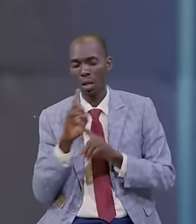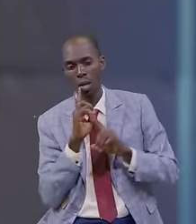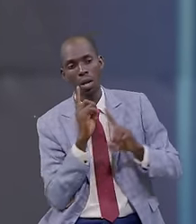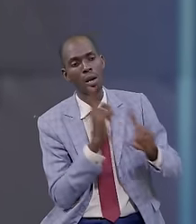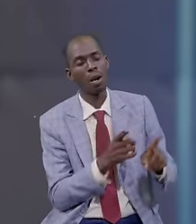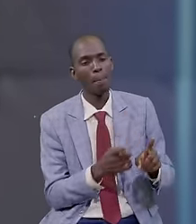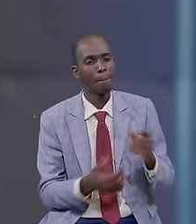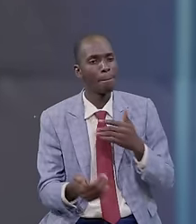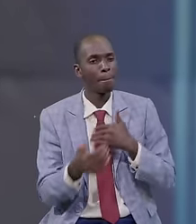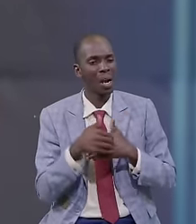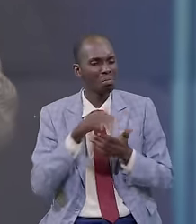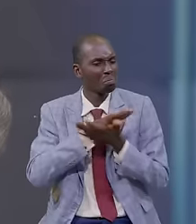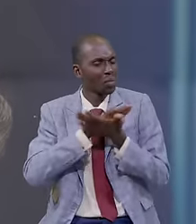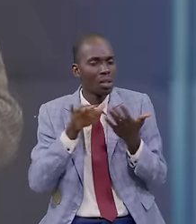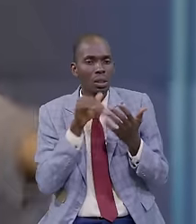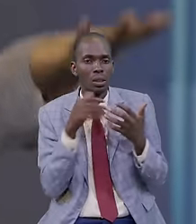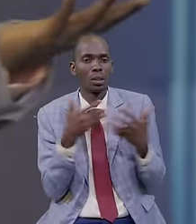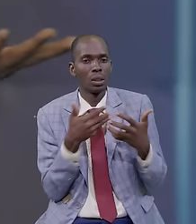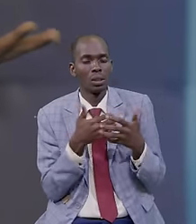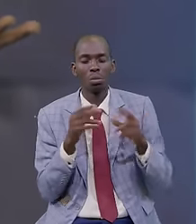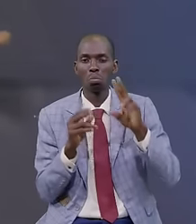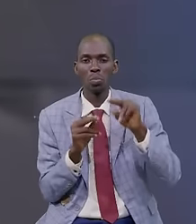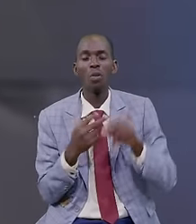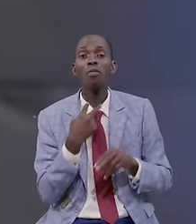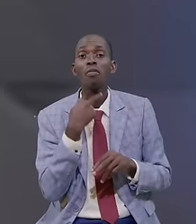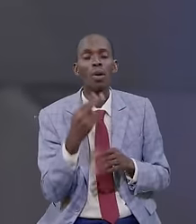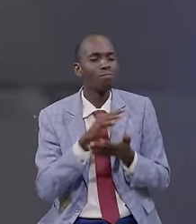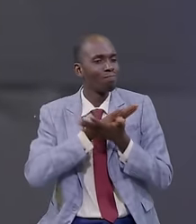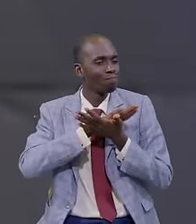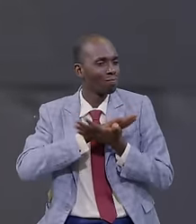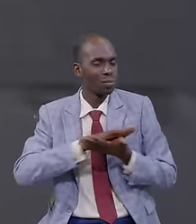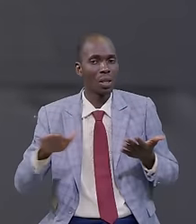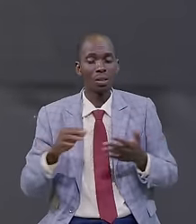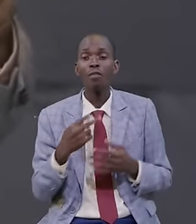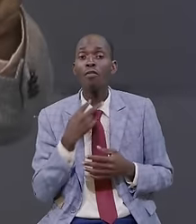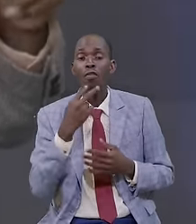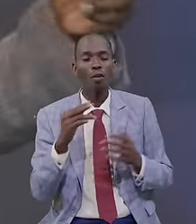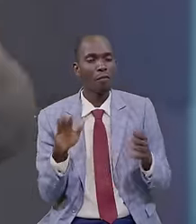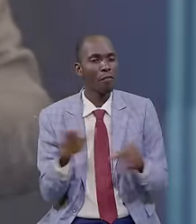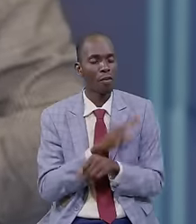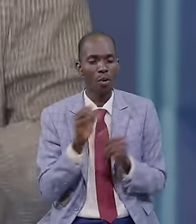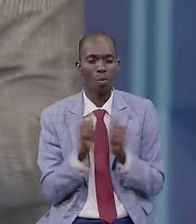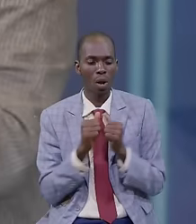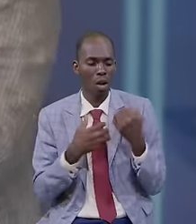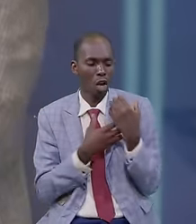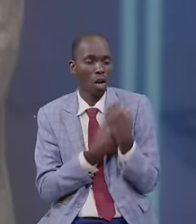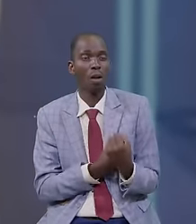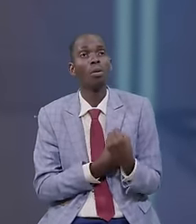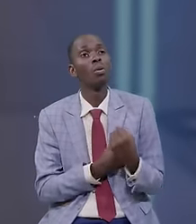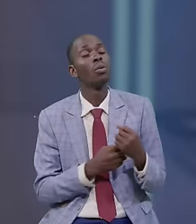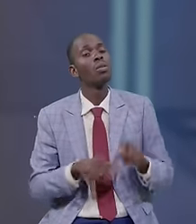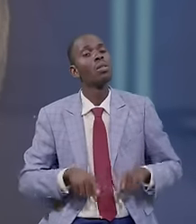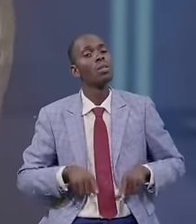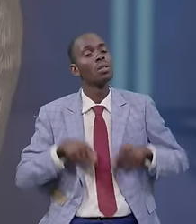bright. His voice was clear. His voice was confident. He said, live forever, O